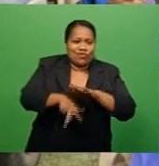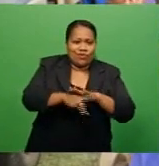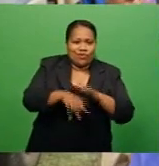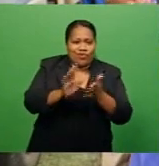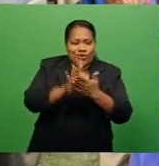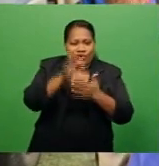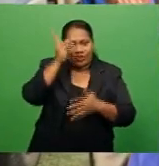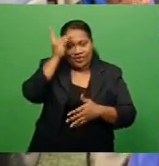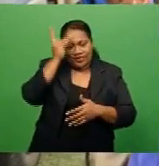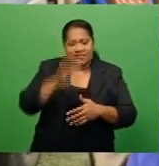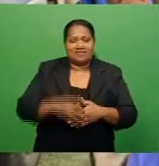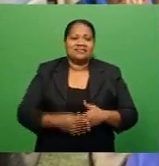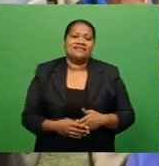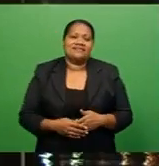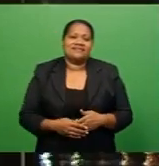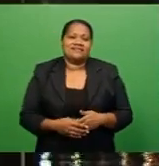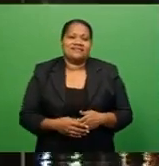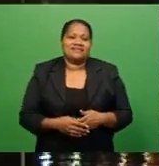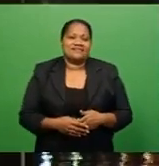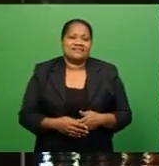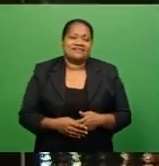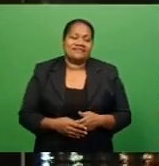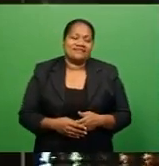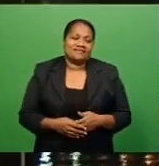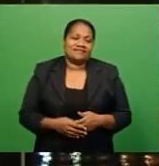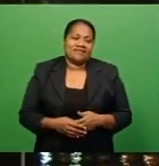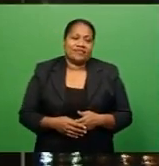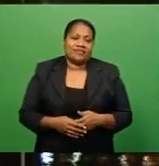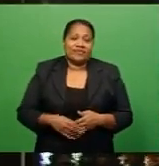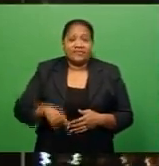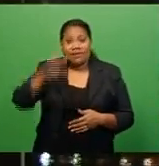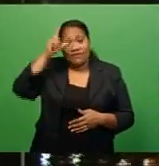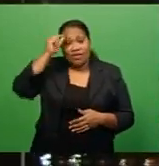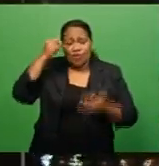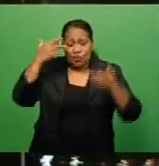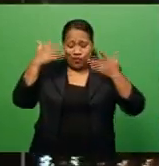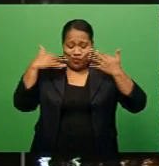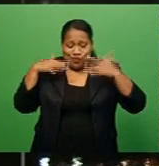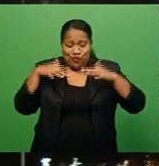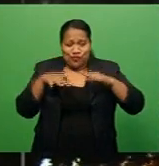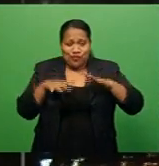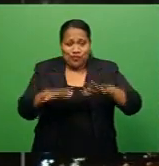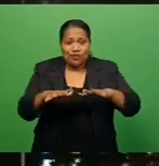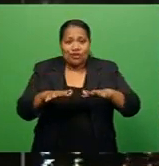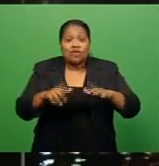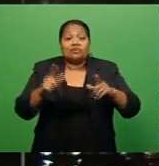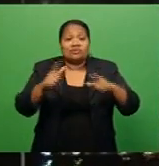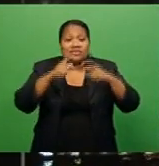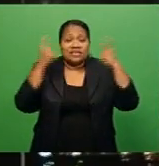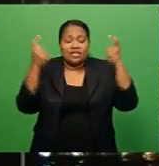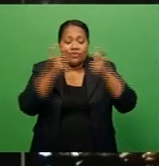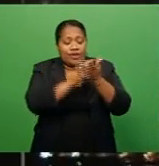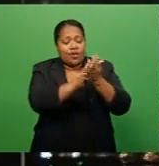Turangaivu, FBC News. Fijians turned up in numbers to celebrate Holi, the festival of colors at